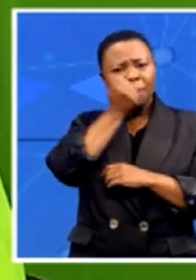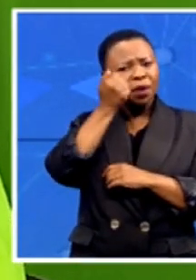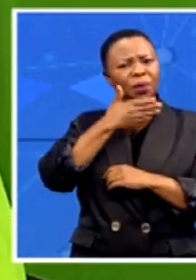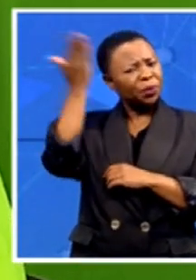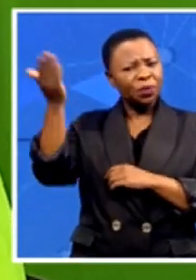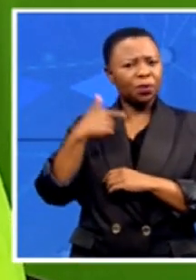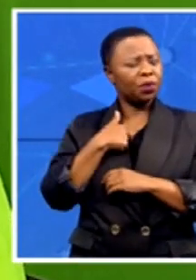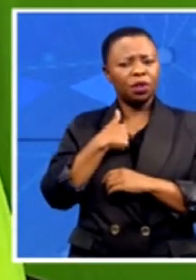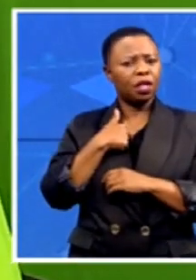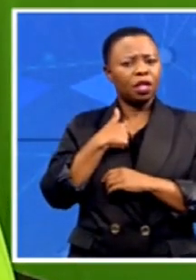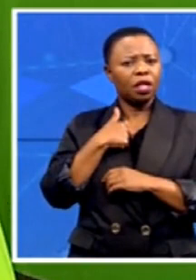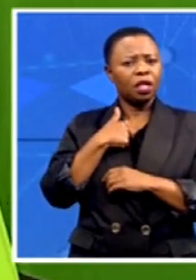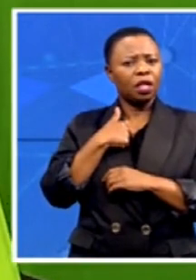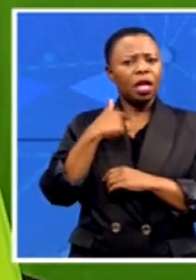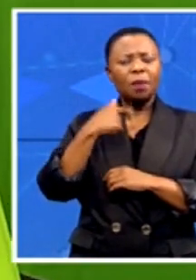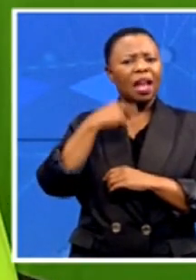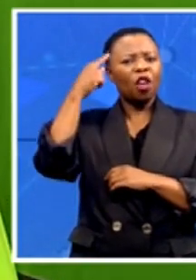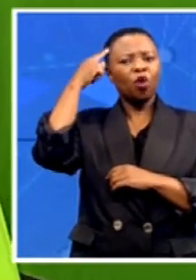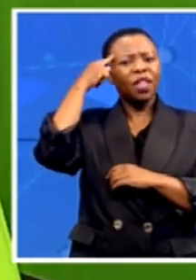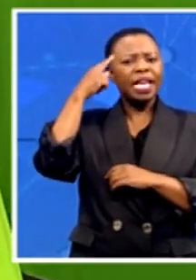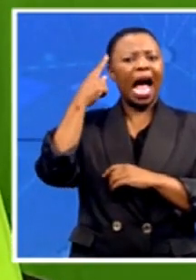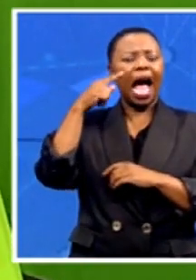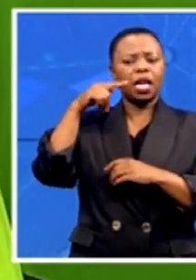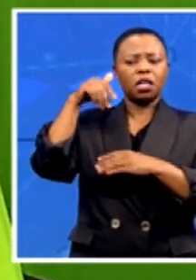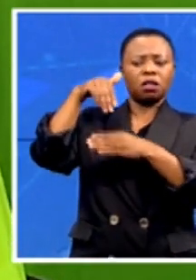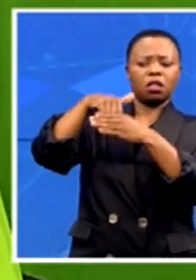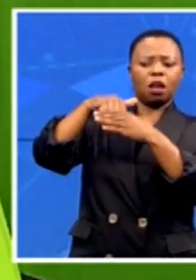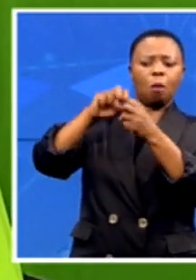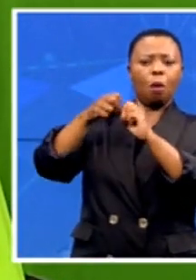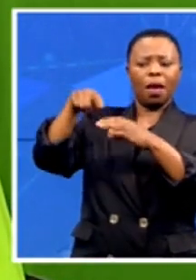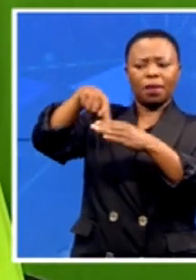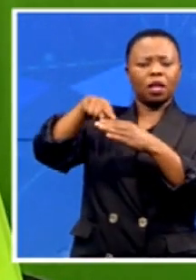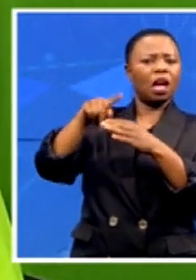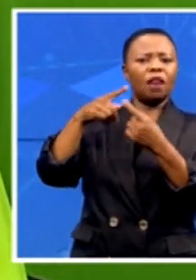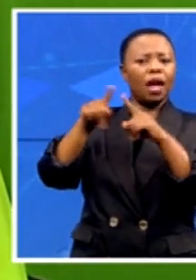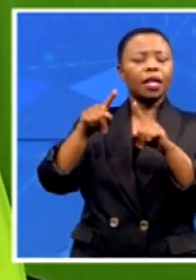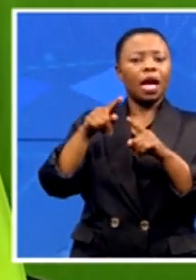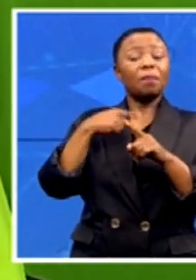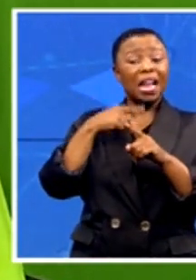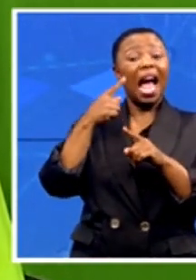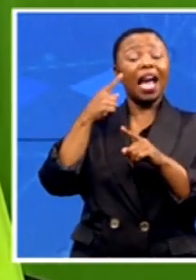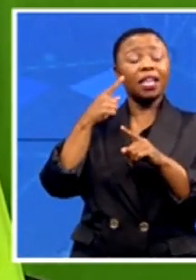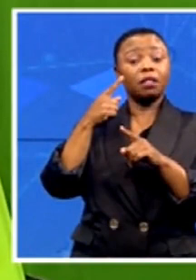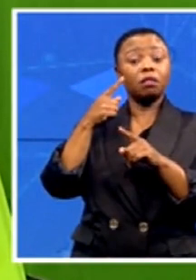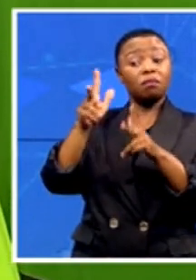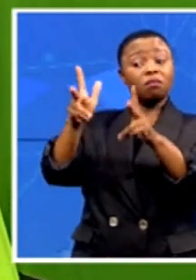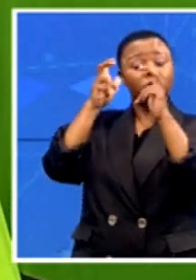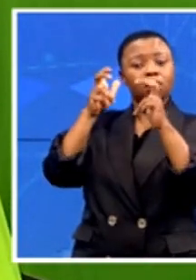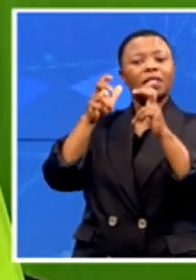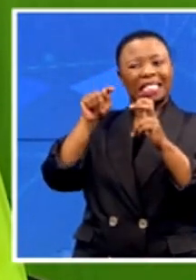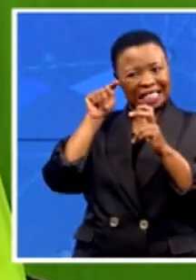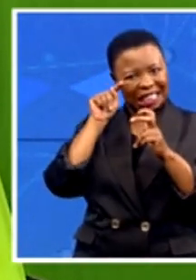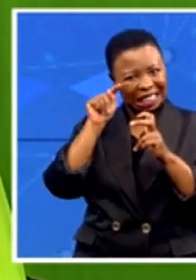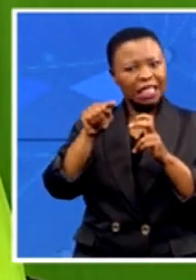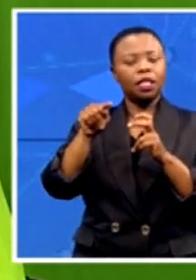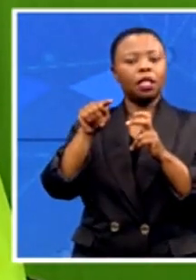oversight. I take this to be a deliberate efforts by the IEC to frustrate